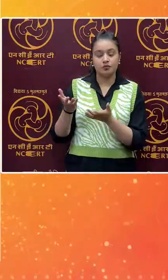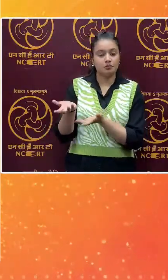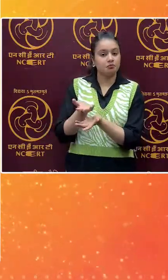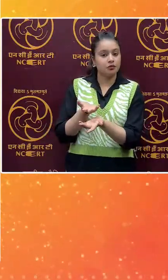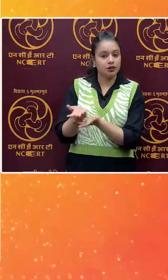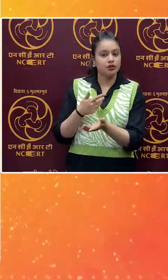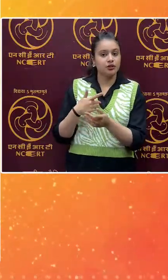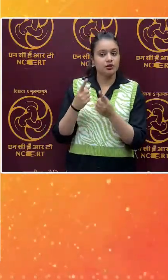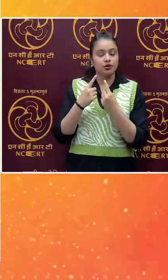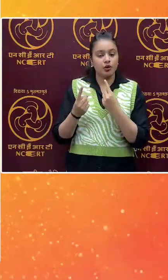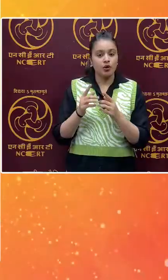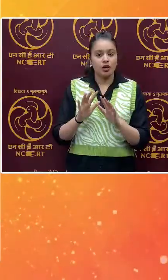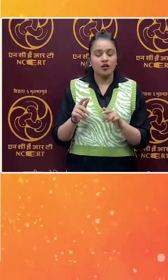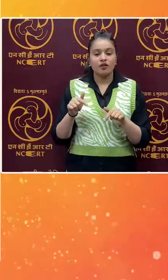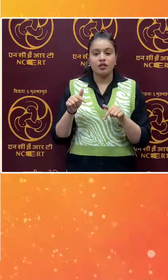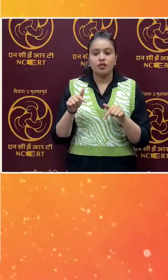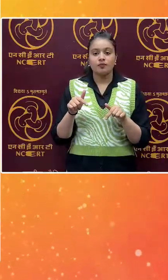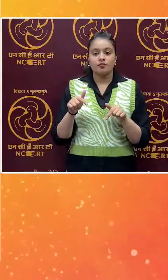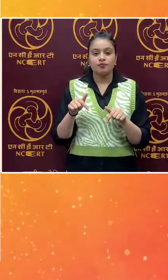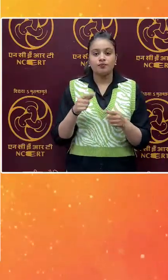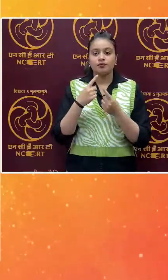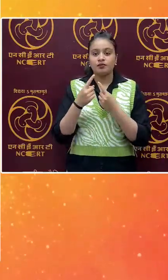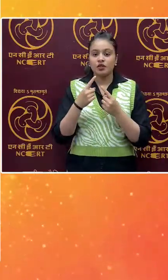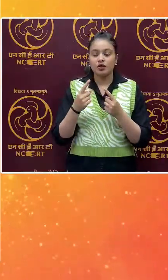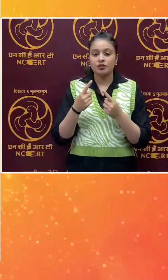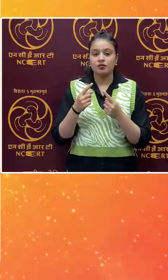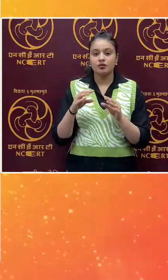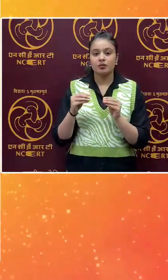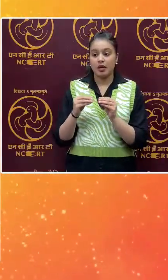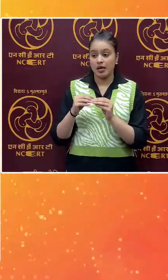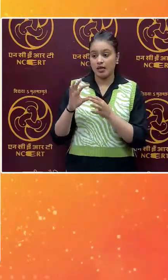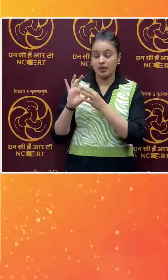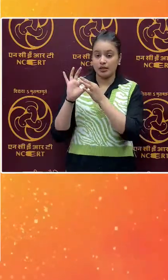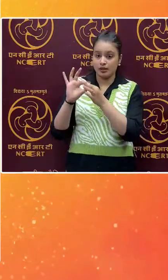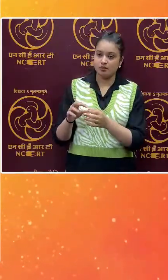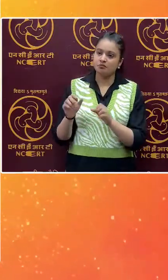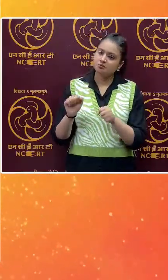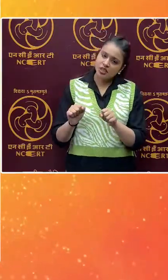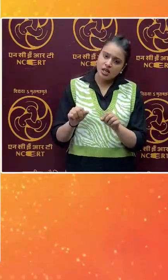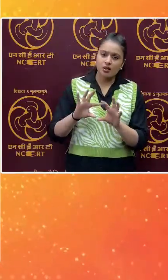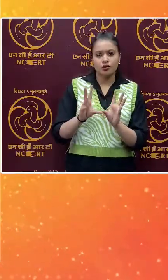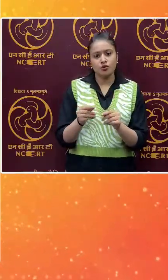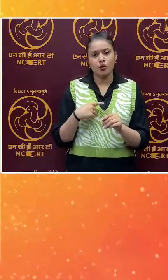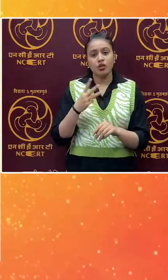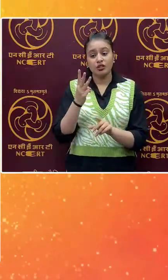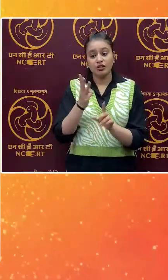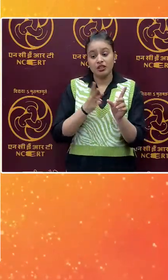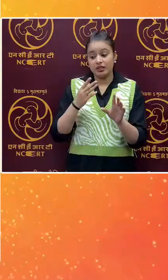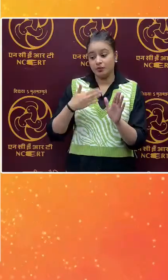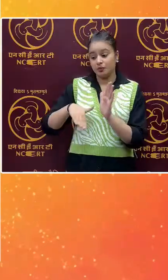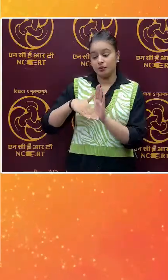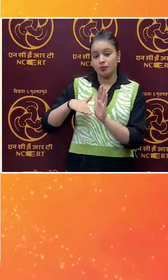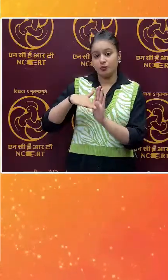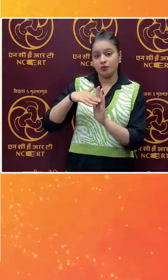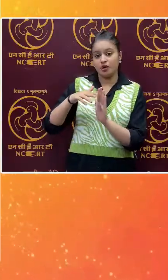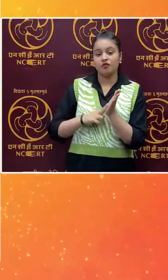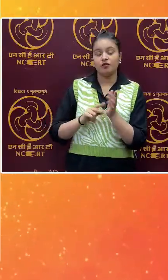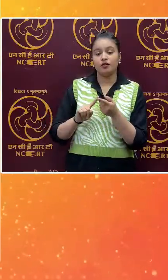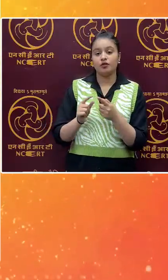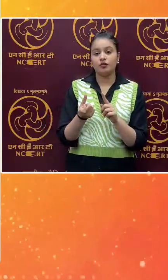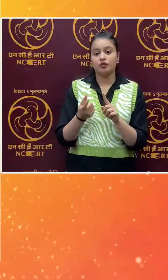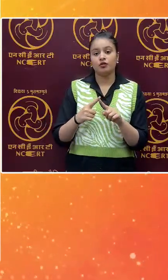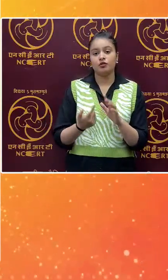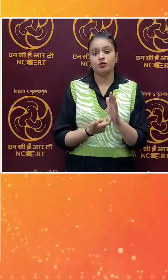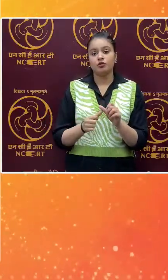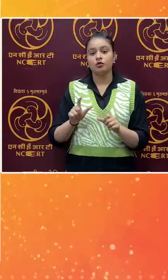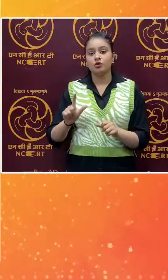talk. Sir, you talked about the Bhabha's legacy. Yes, it is evident that still the three-stage nuclear policy, nuclear